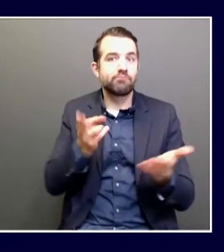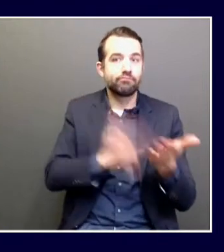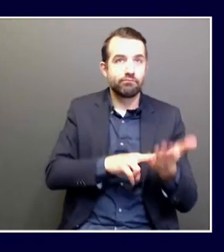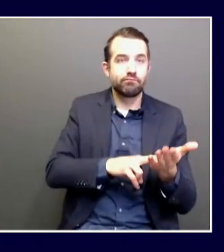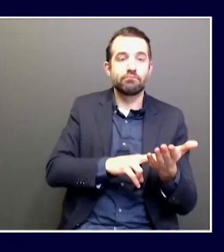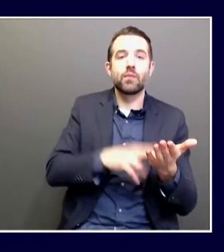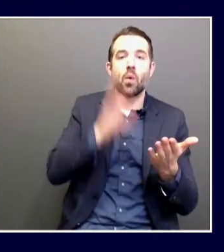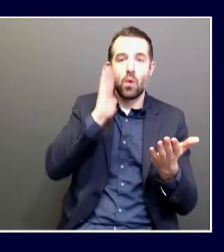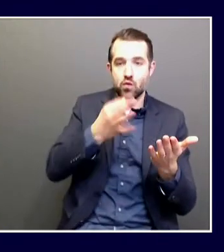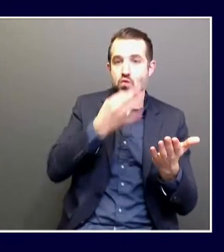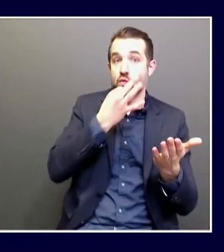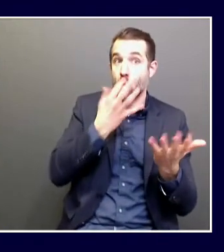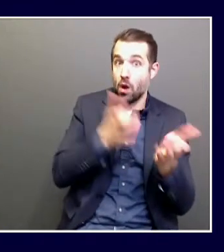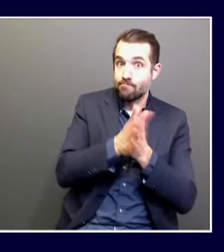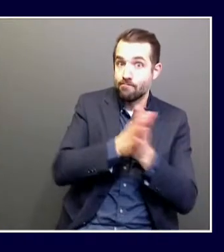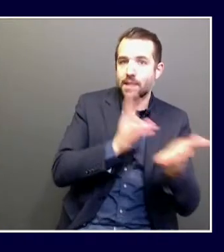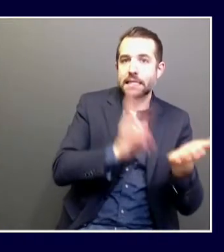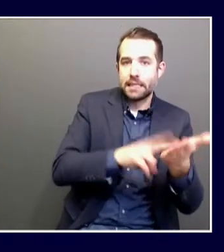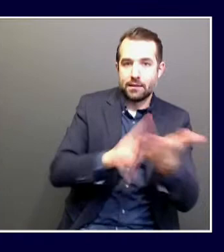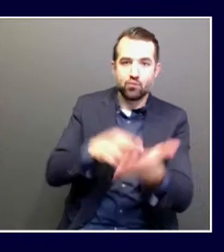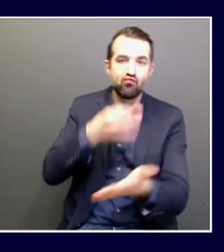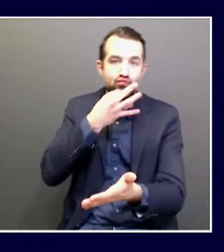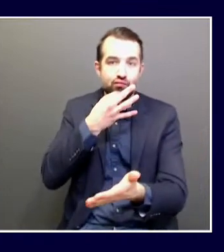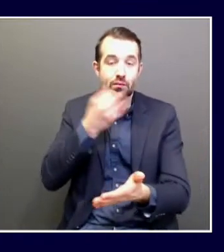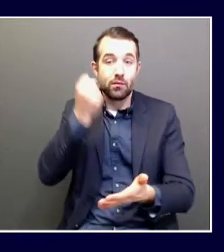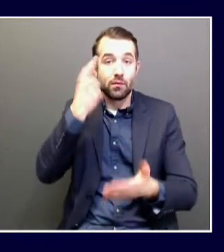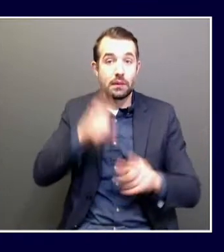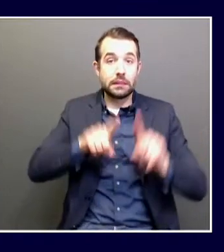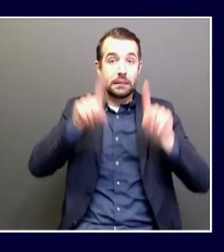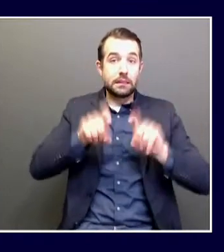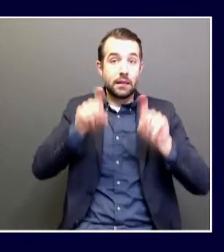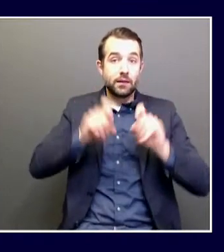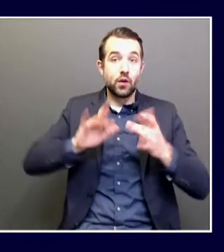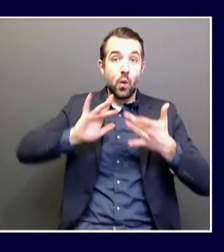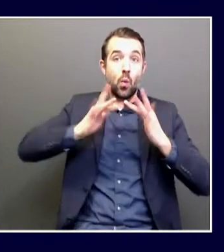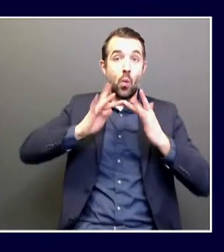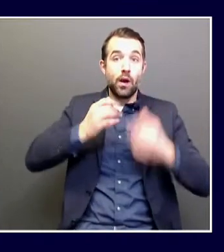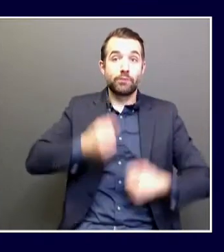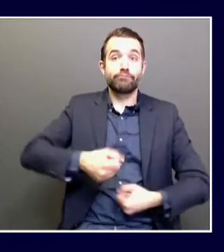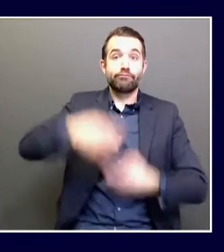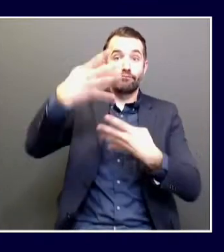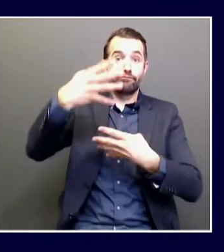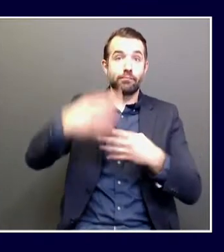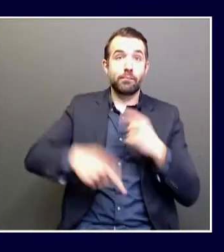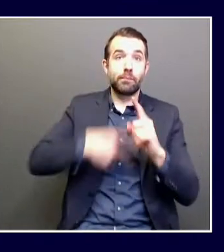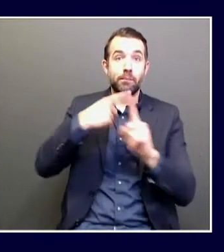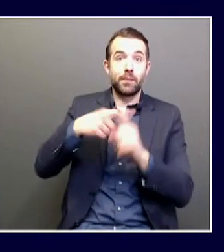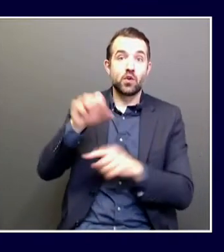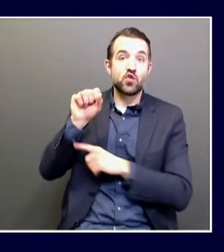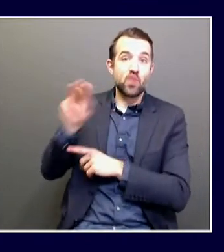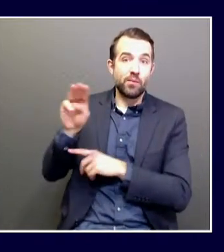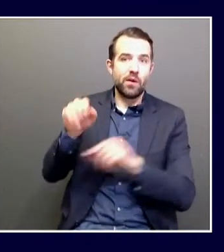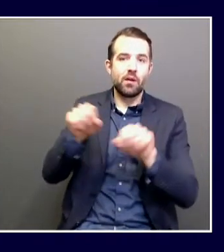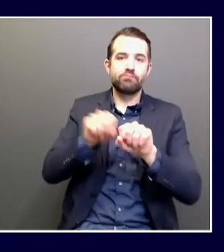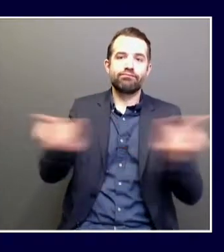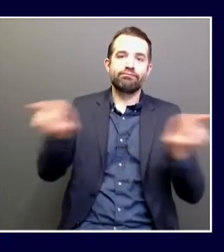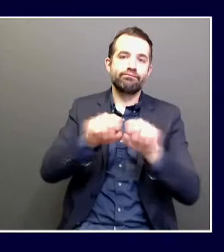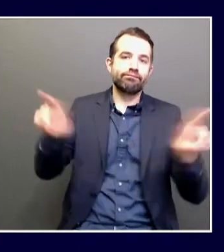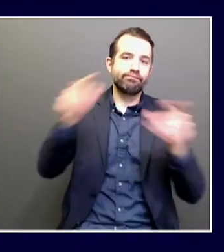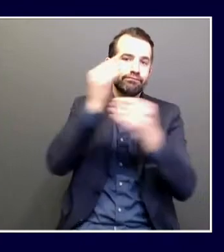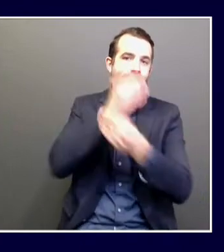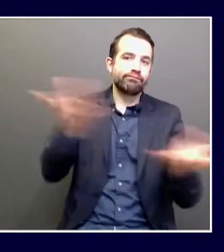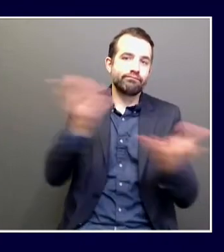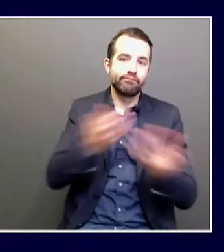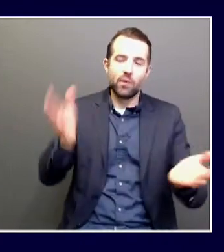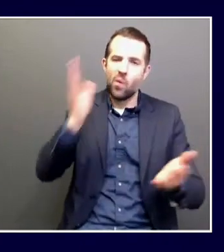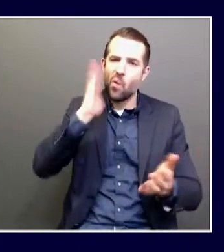testing website, as well as through various social media channels. If you're not able to sign up for a